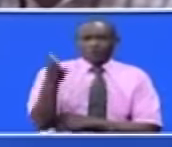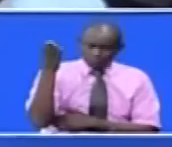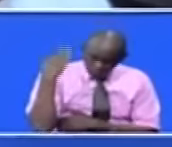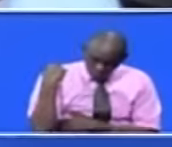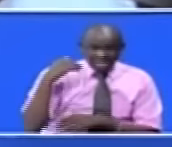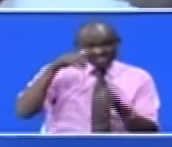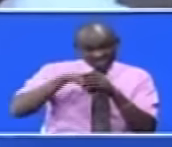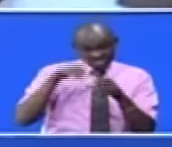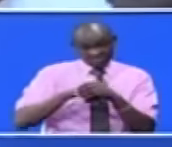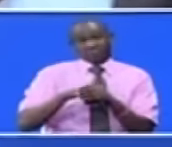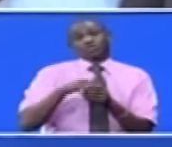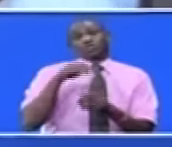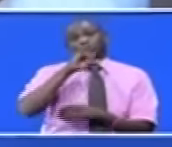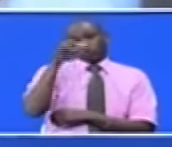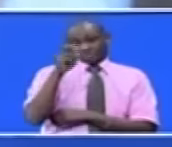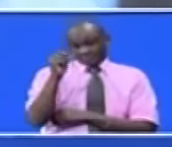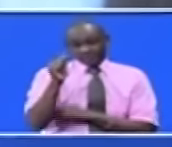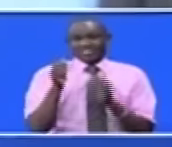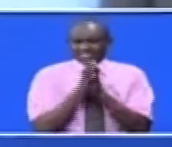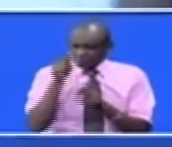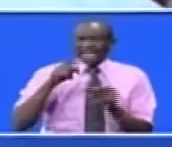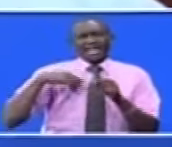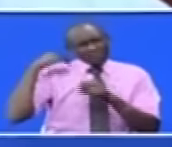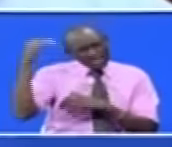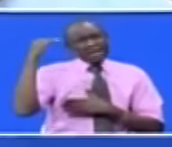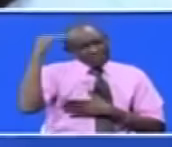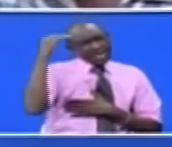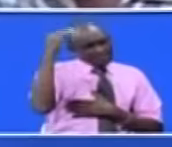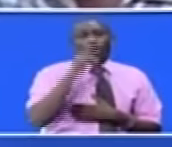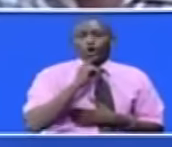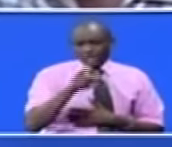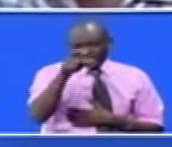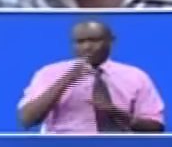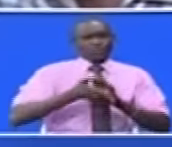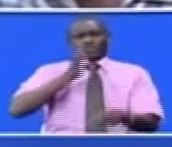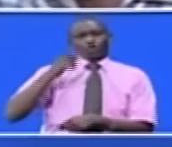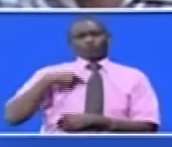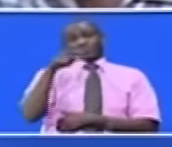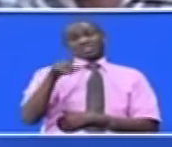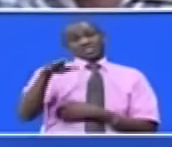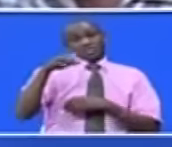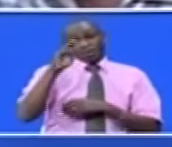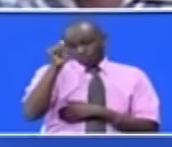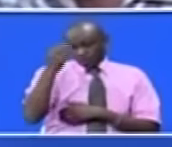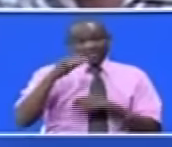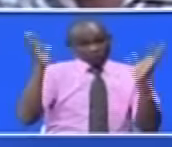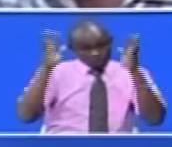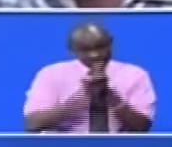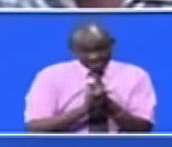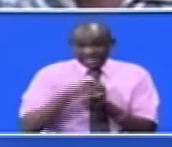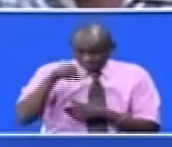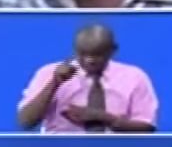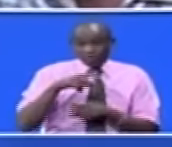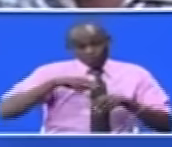Cabinet Secretary Joseph Olelenku, Kitili, and other top security officers ordered him to withdraw from Boni Forest, where his officers were